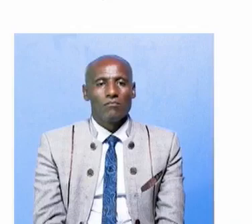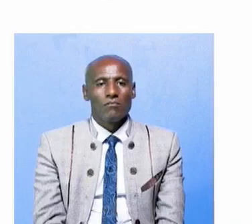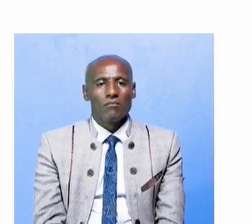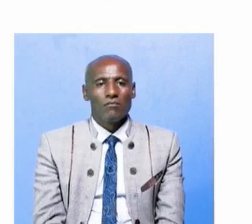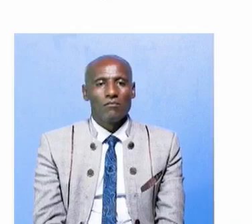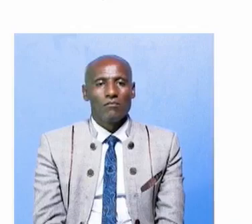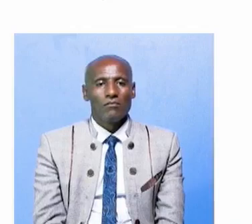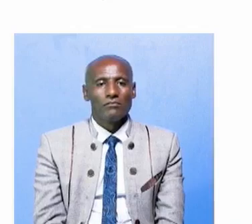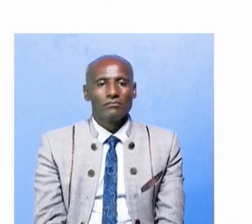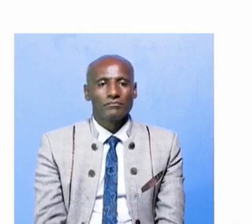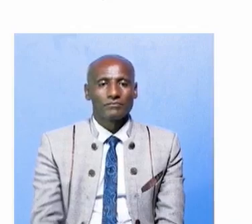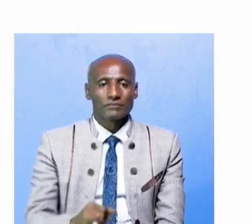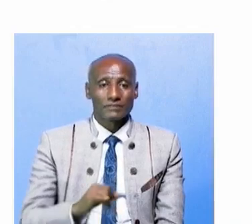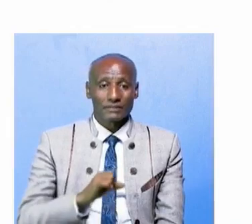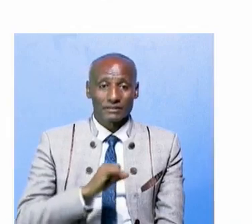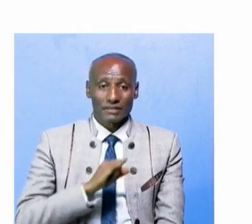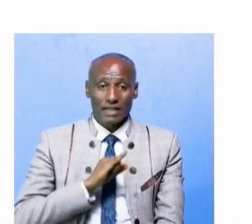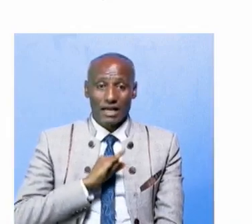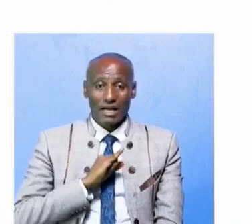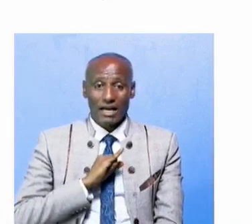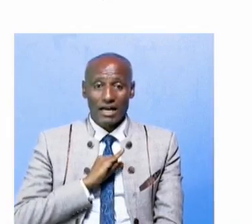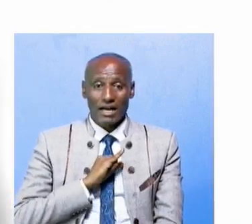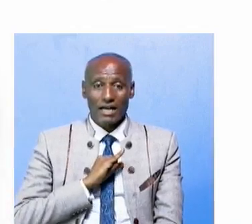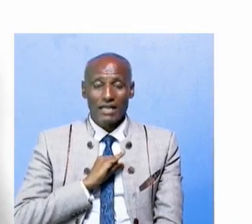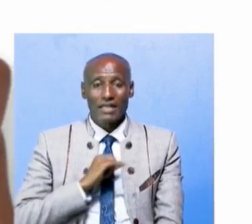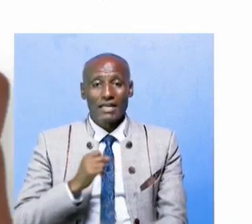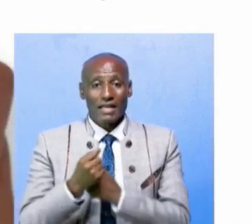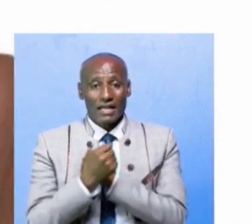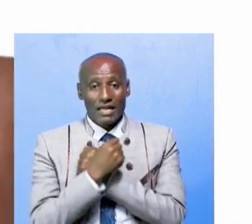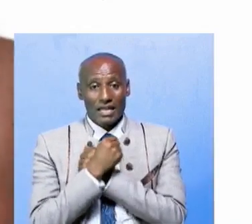I love reading and writing.